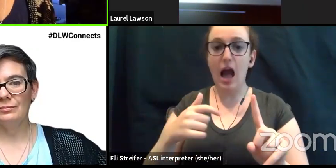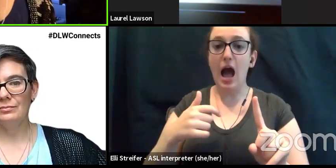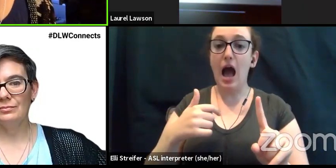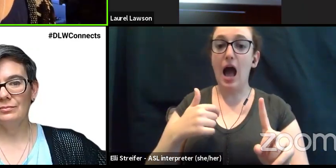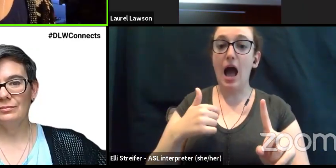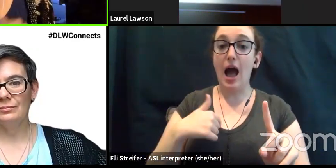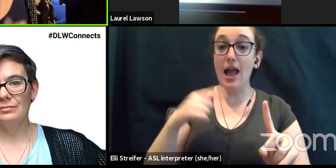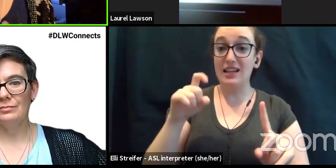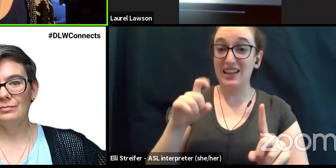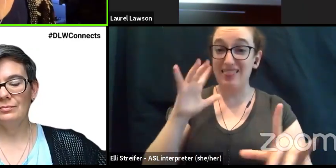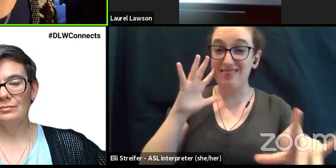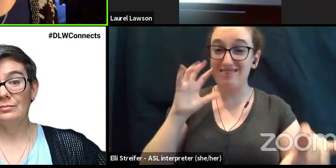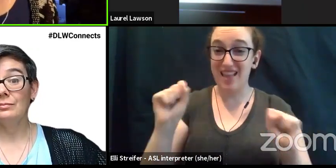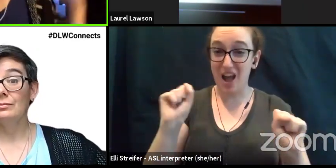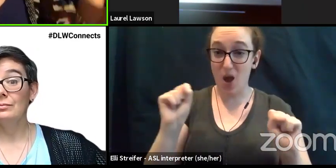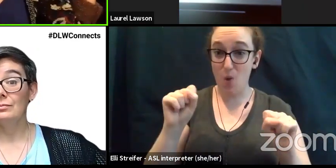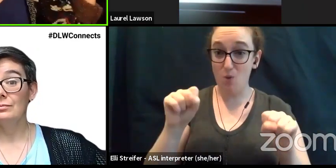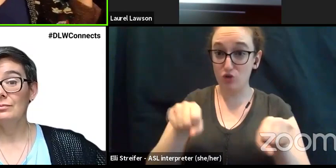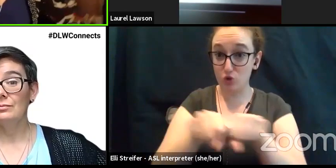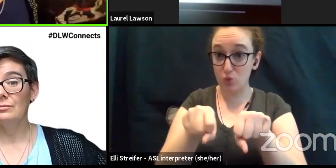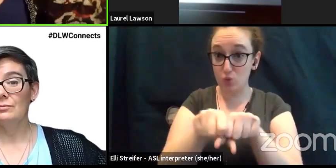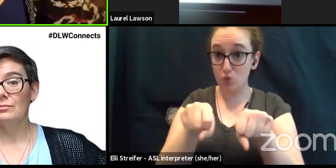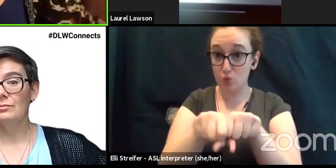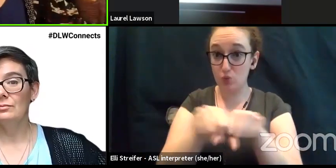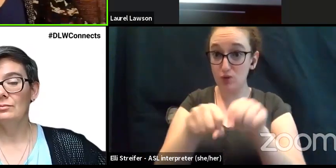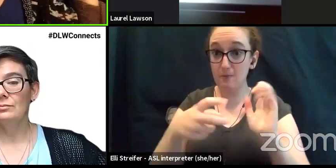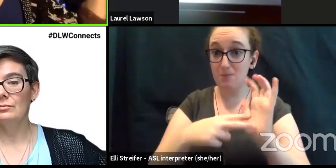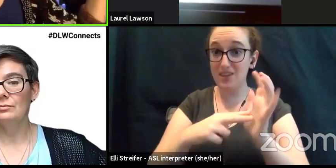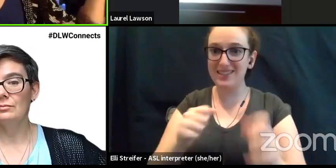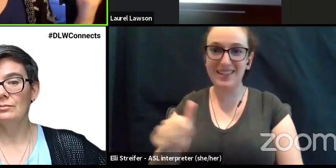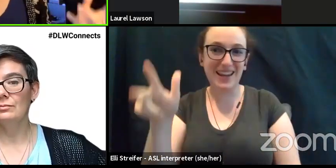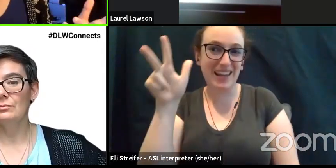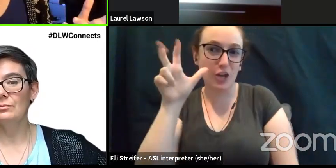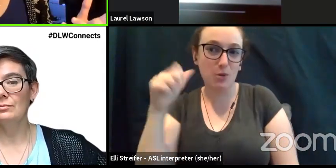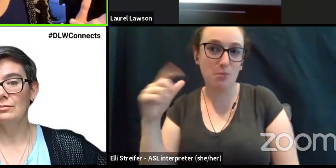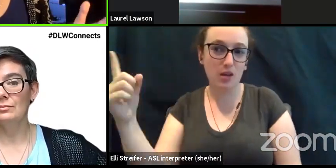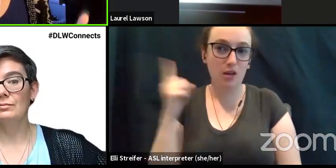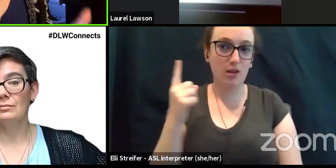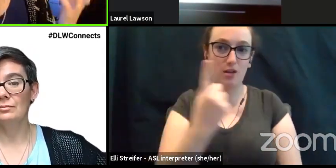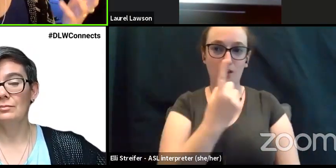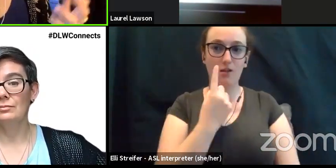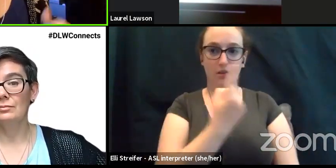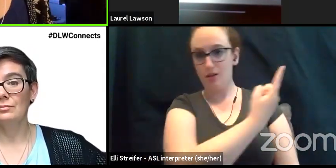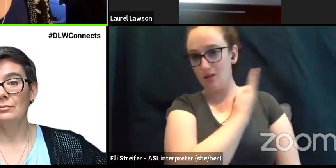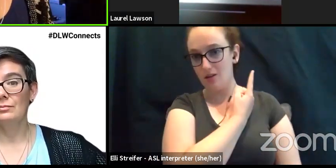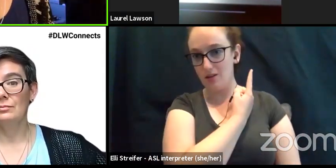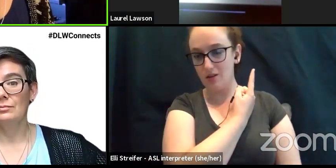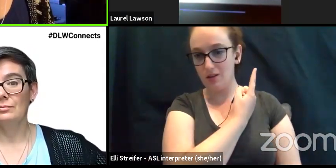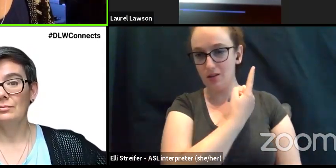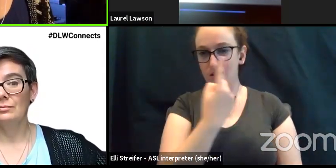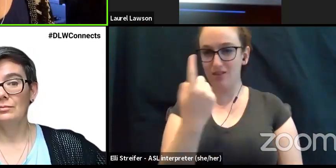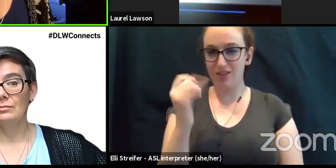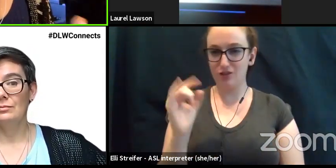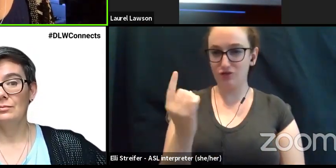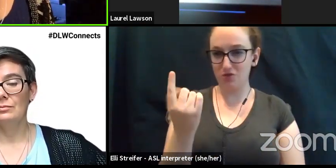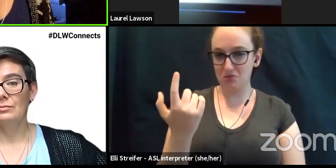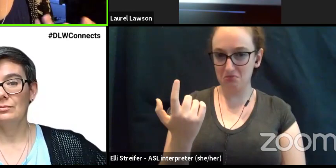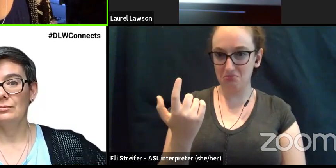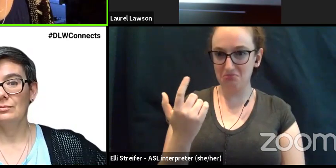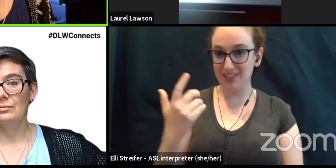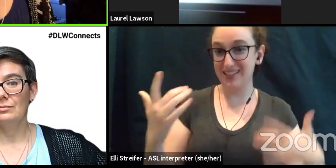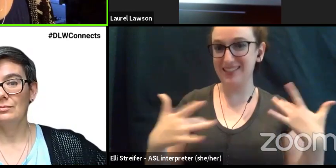see very well. So my loud shoes tell him where I am approaching from, you know, and that kind of stuff is